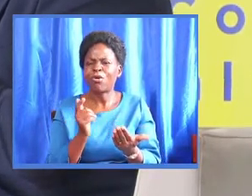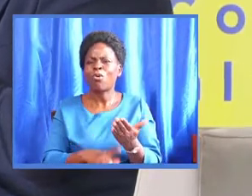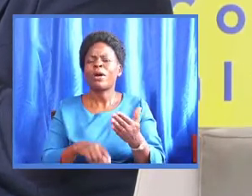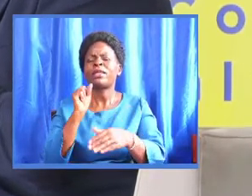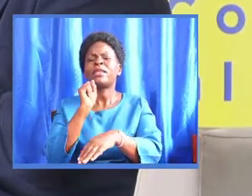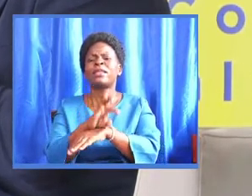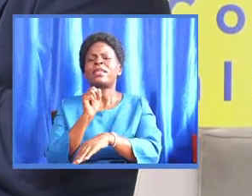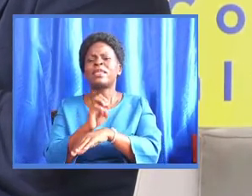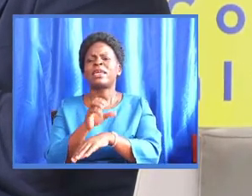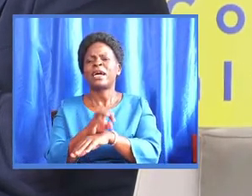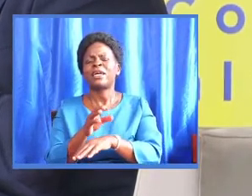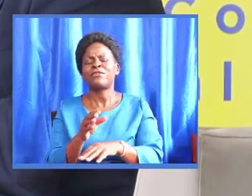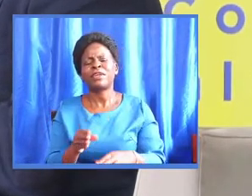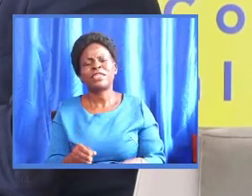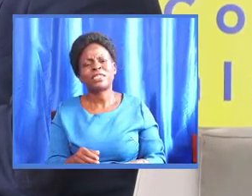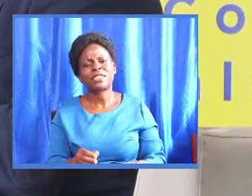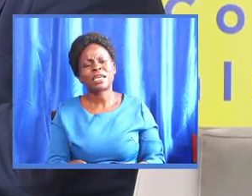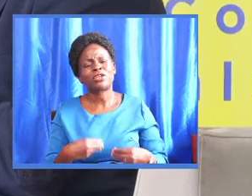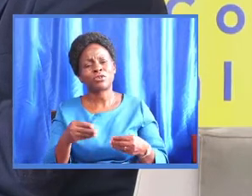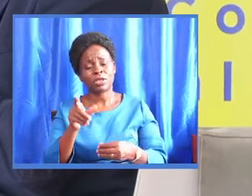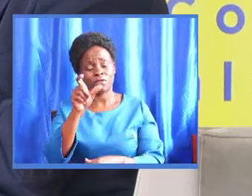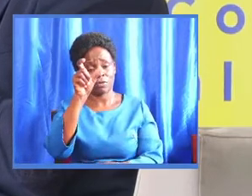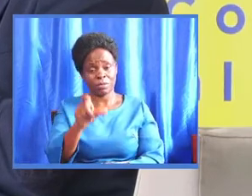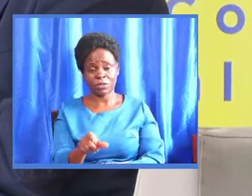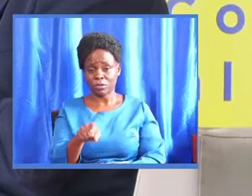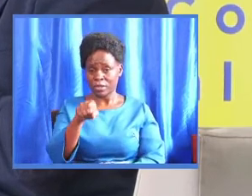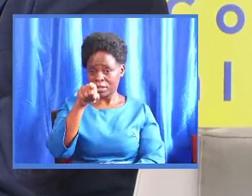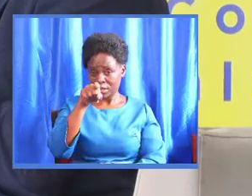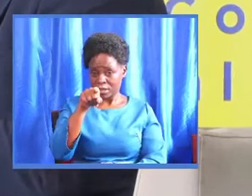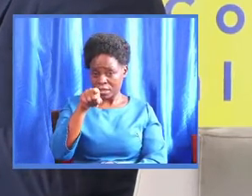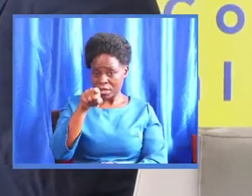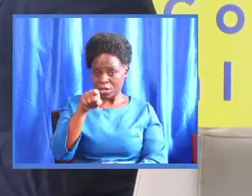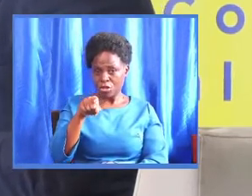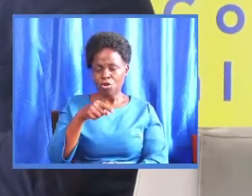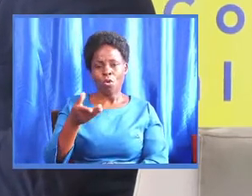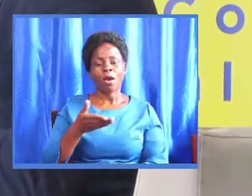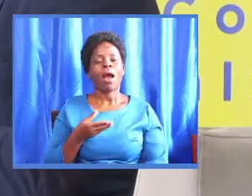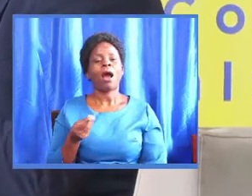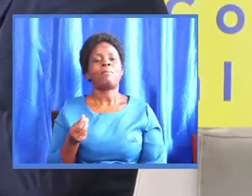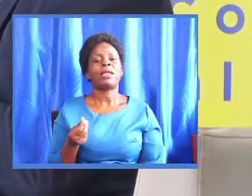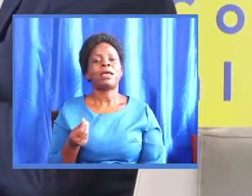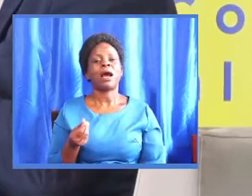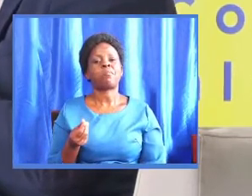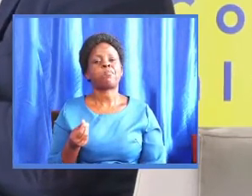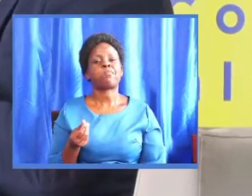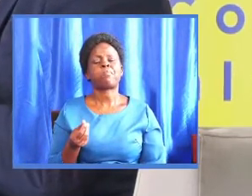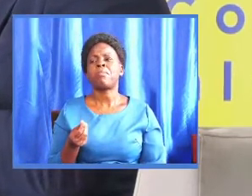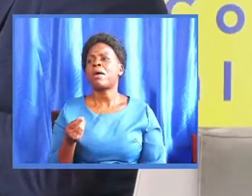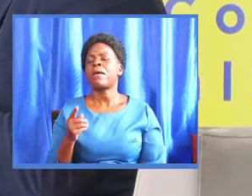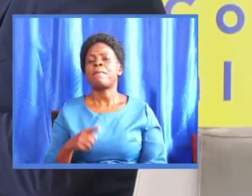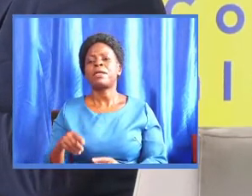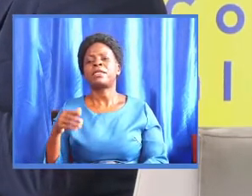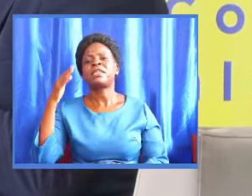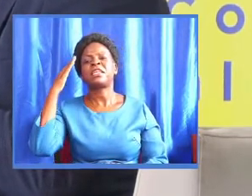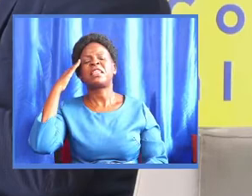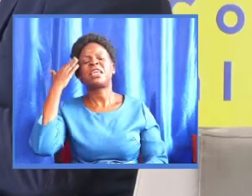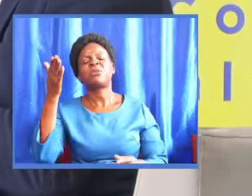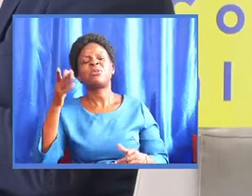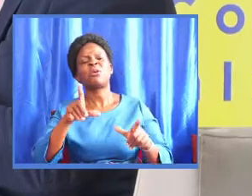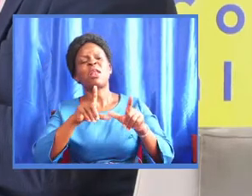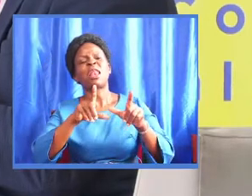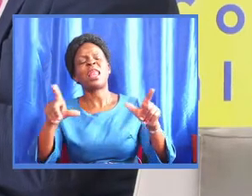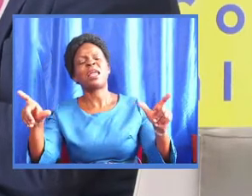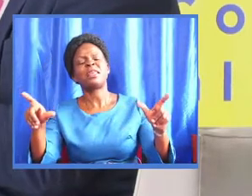would you give to somebody who has money, but they don't know the price of,